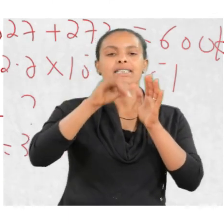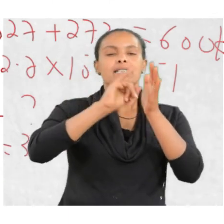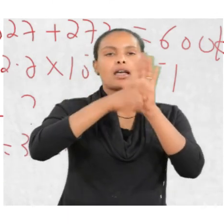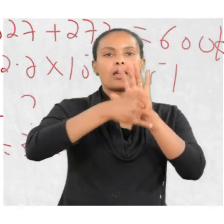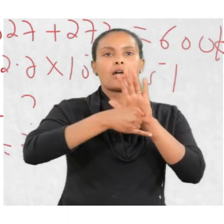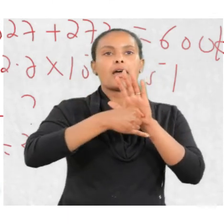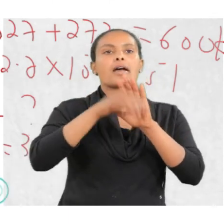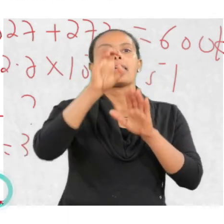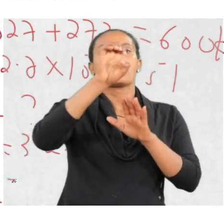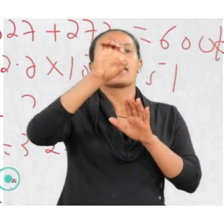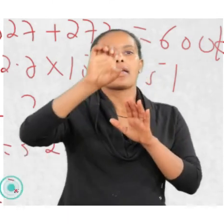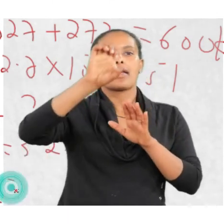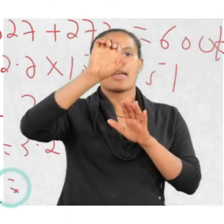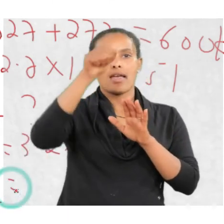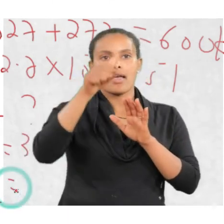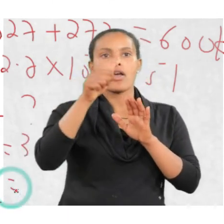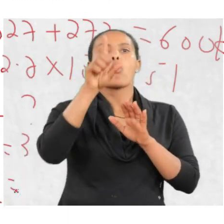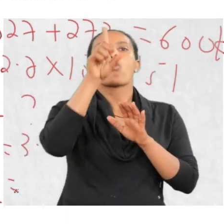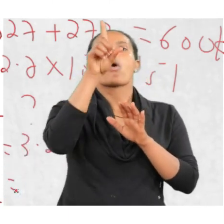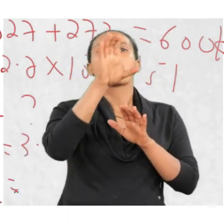energy EM is